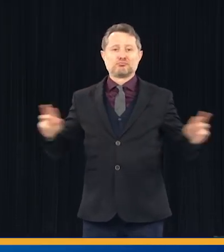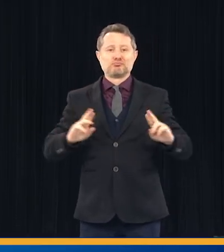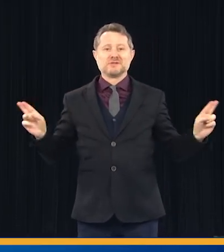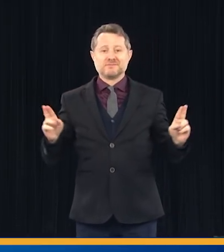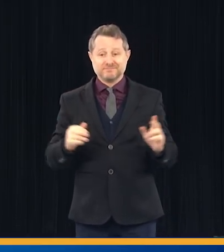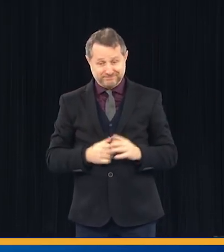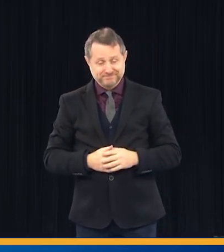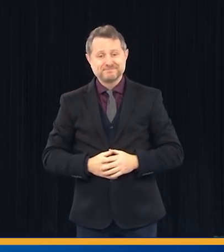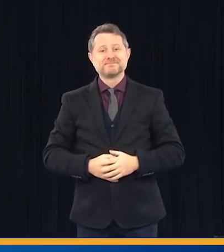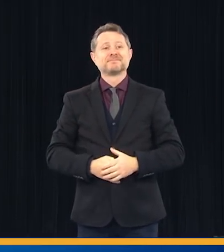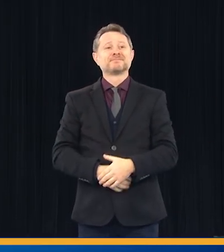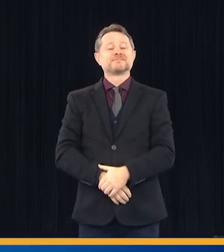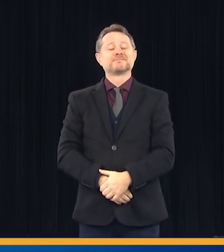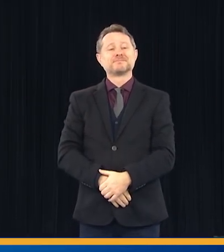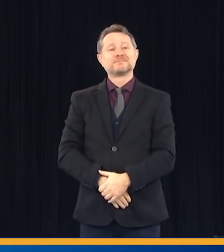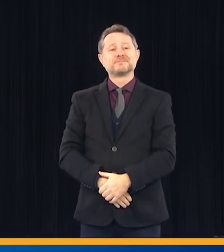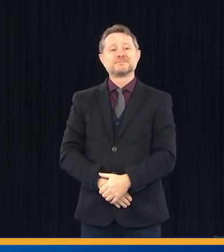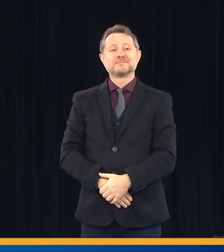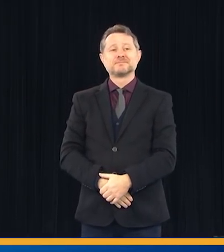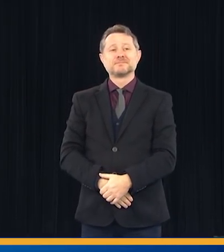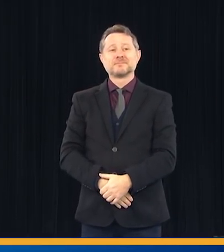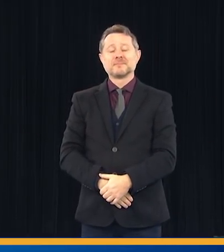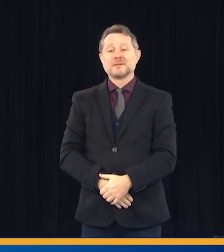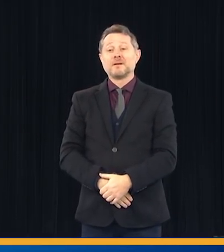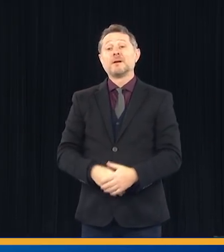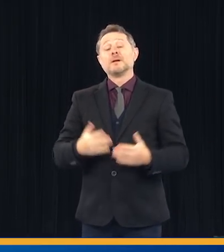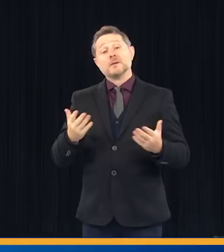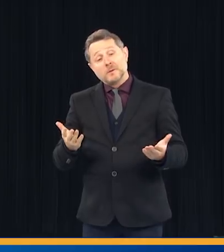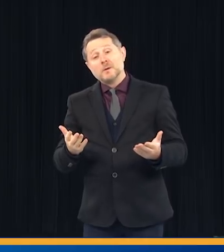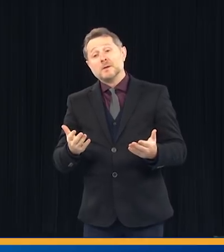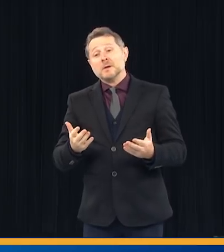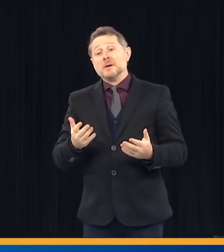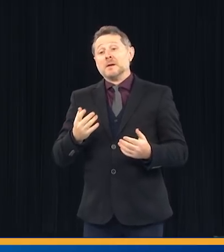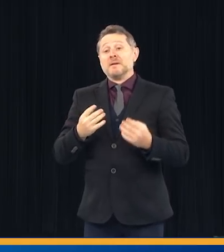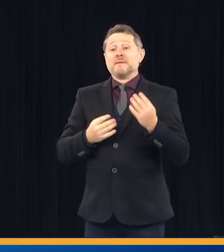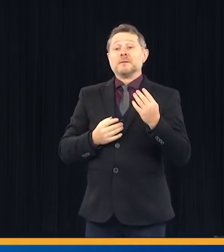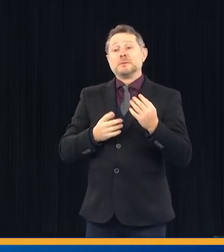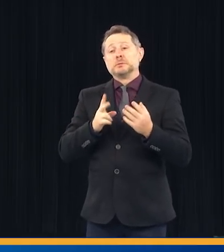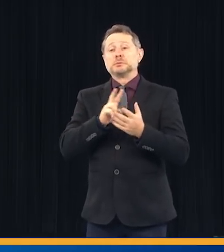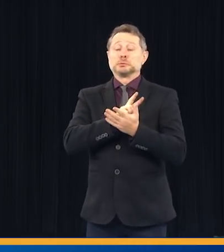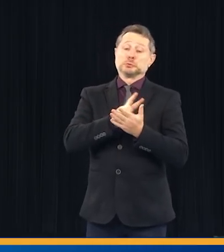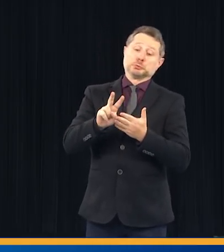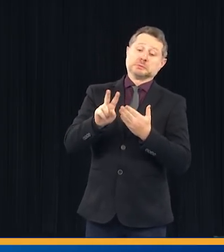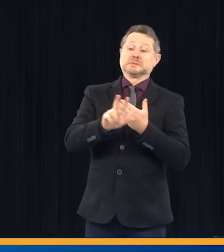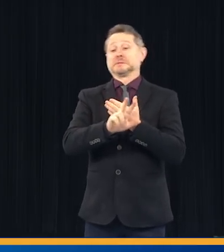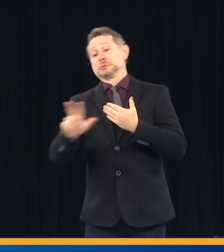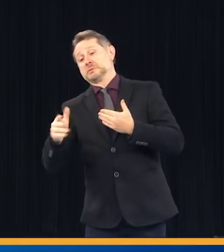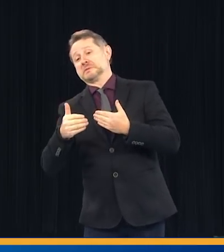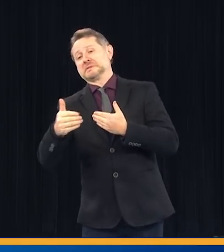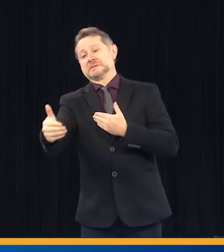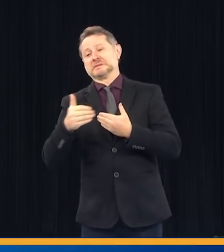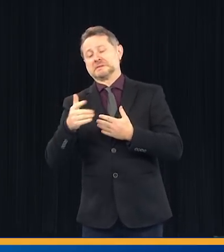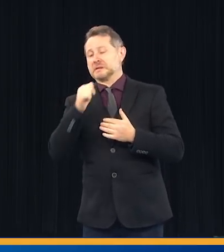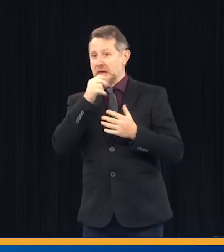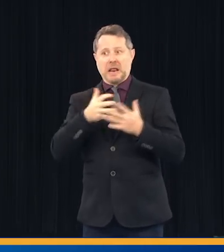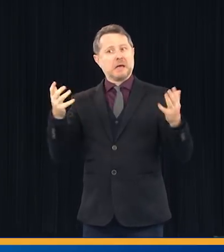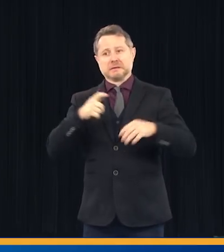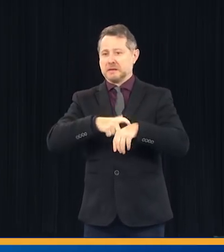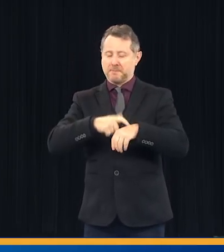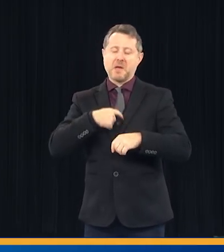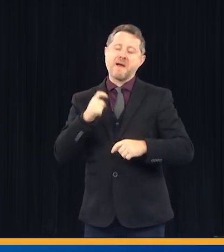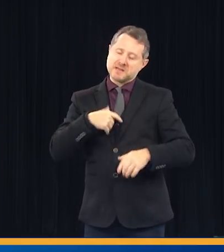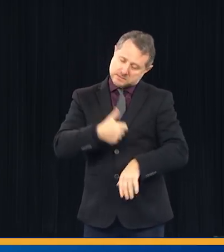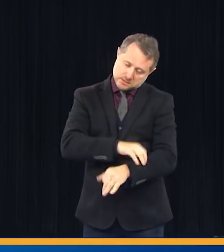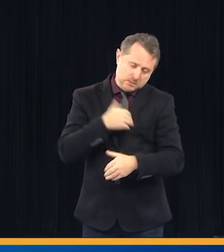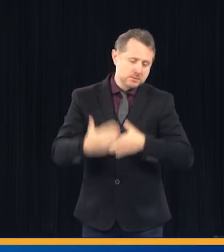through now. We only have 14 to 21 days, so it's not a significant amount of time, but do everything you can to